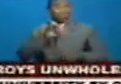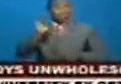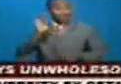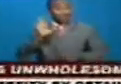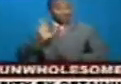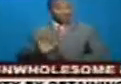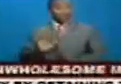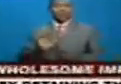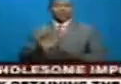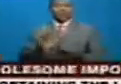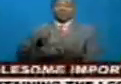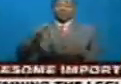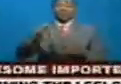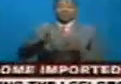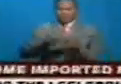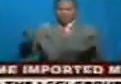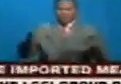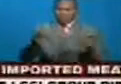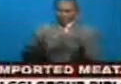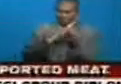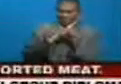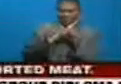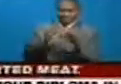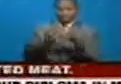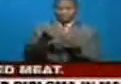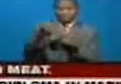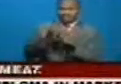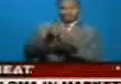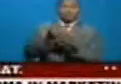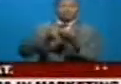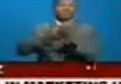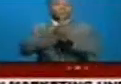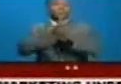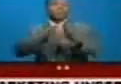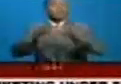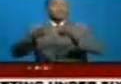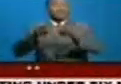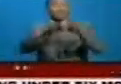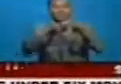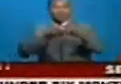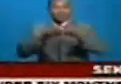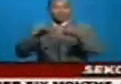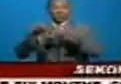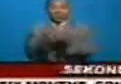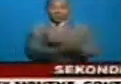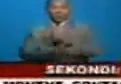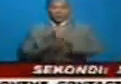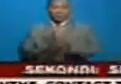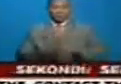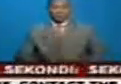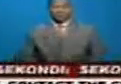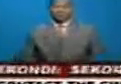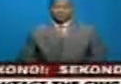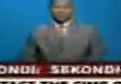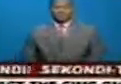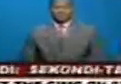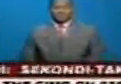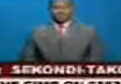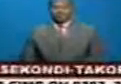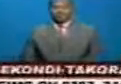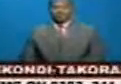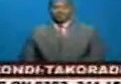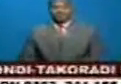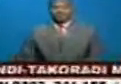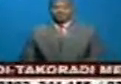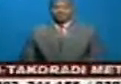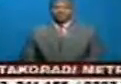civil society to continue to exert their weight in the promotion of peace and unity in the country.